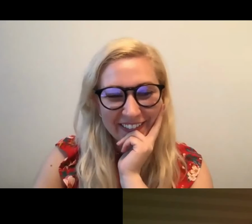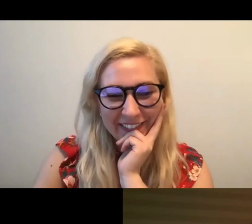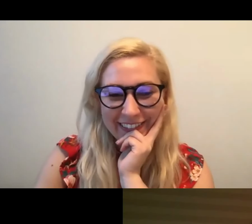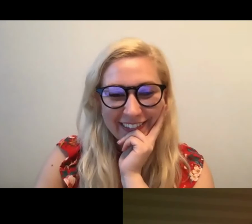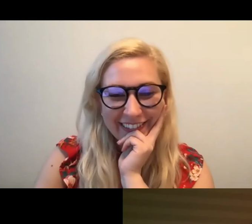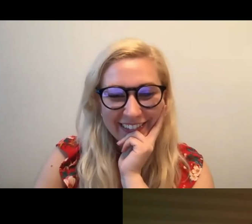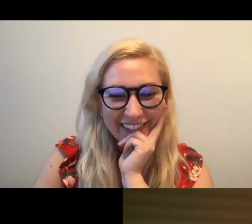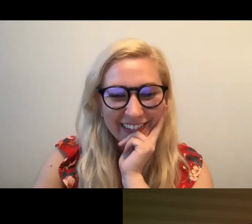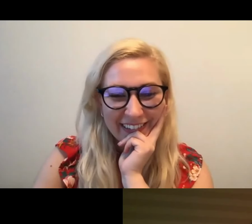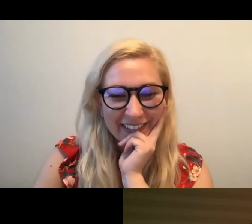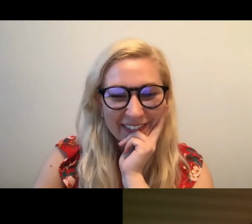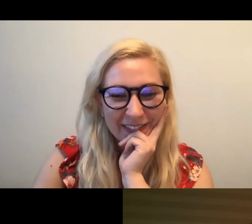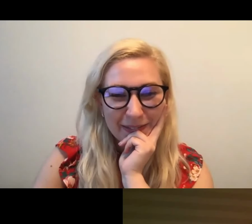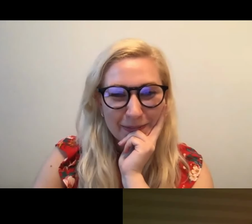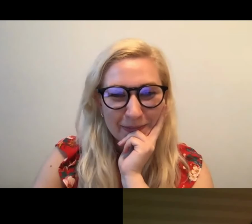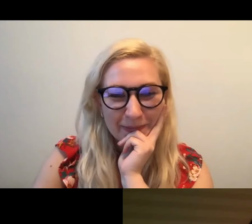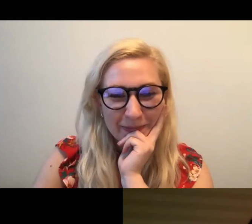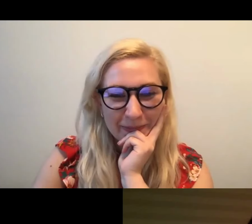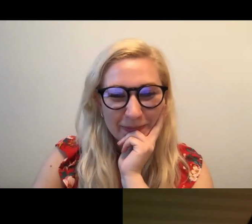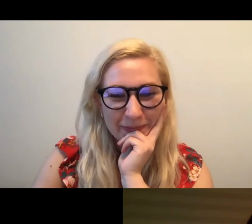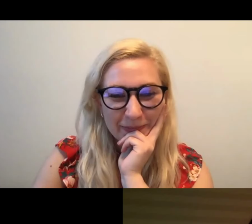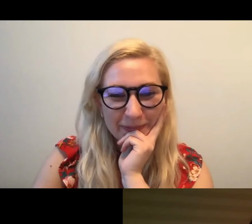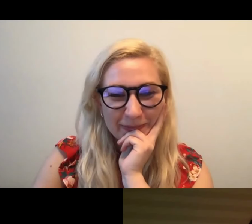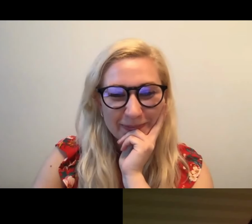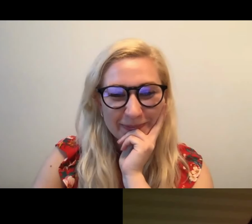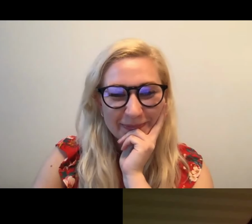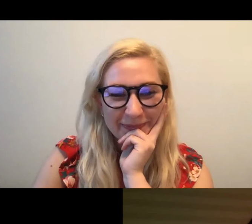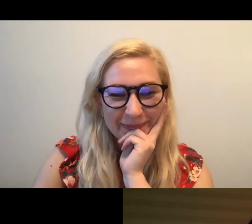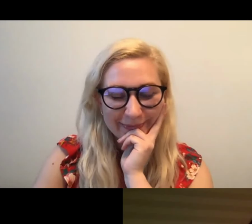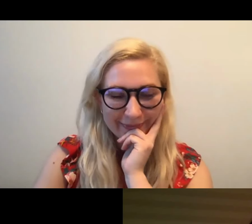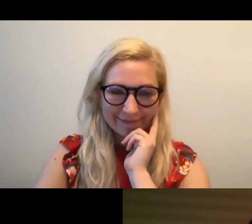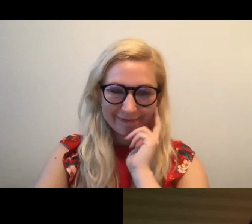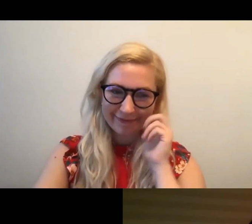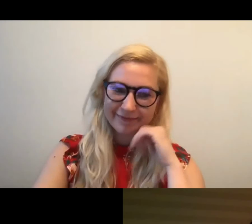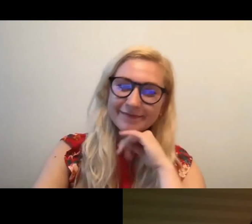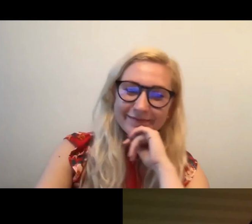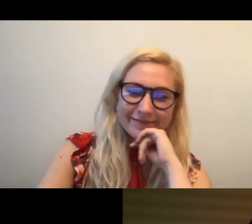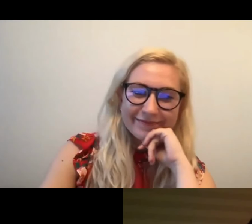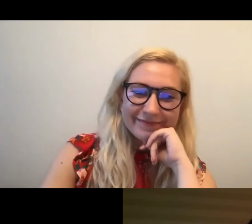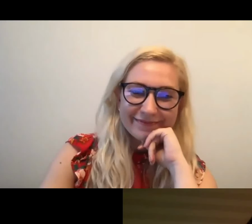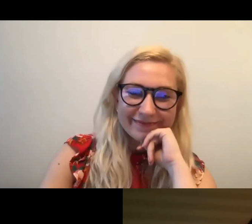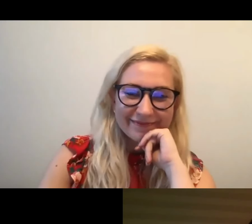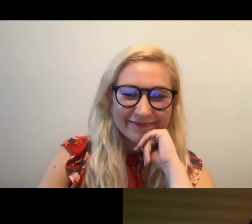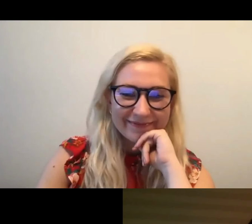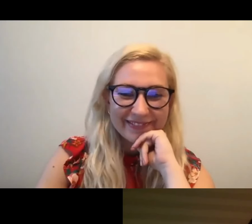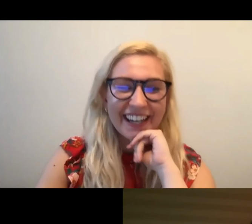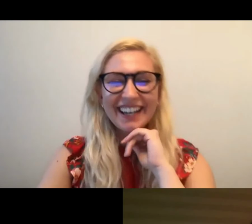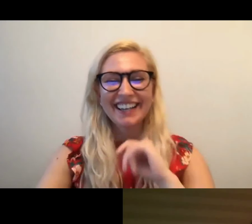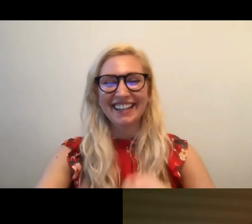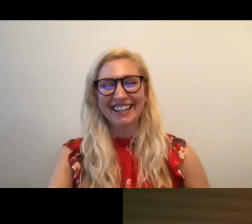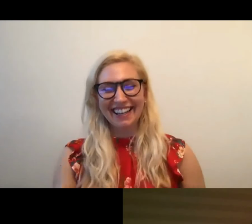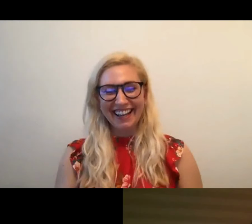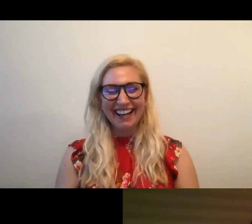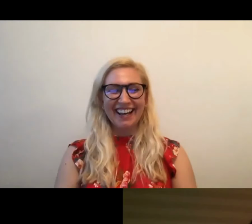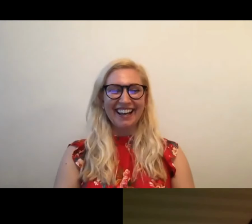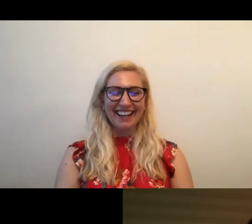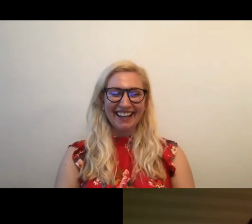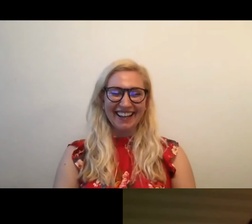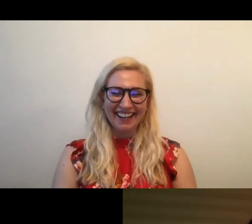us? Yeah, it's just that I still don't know what my twin actually does for a living.